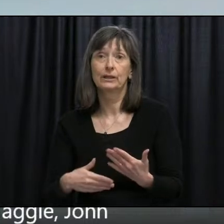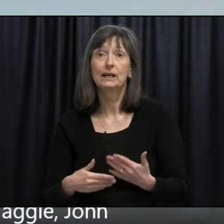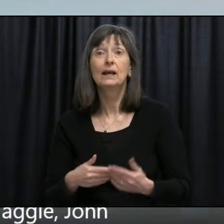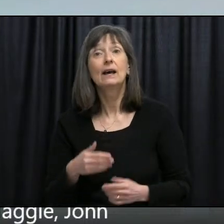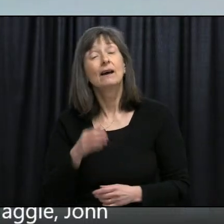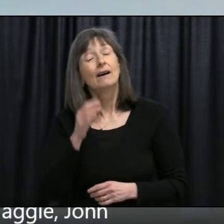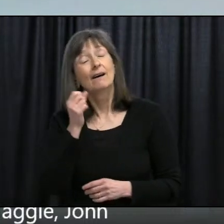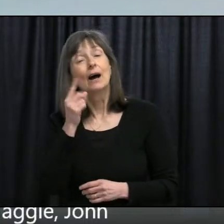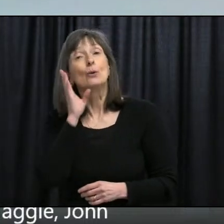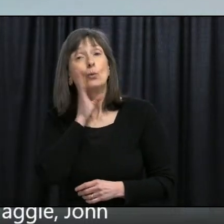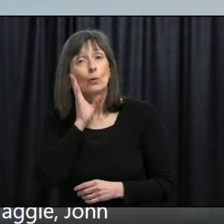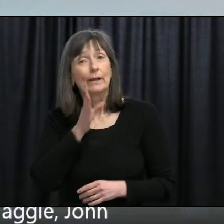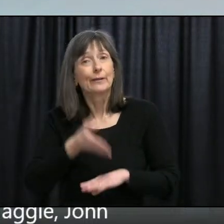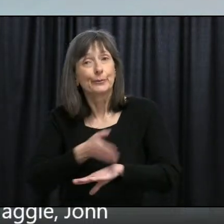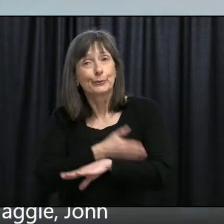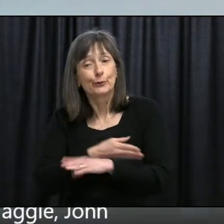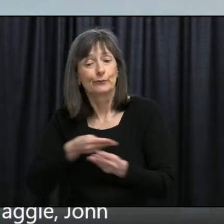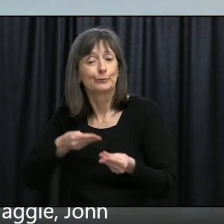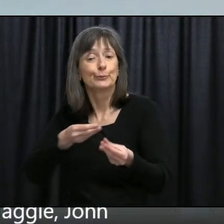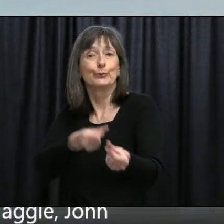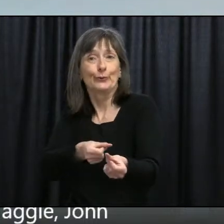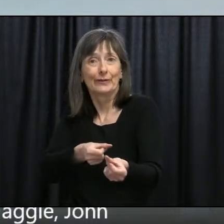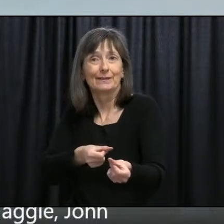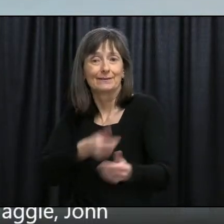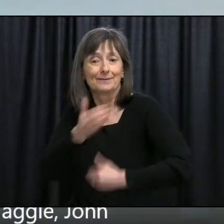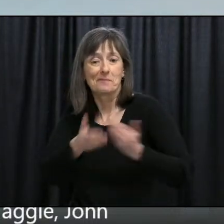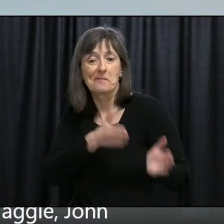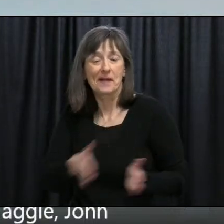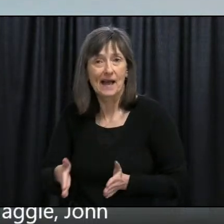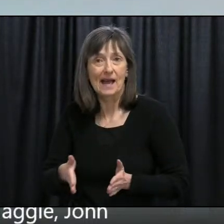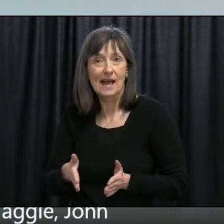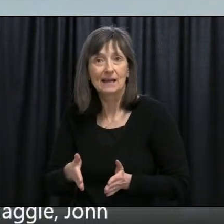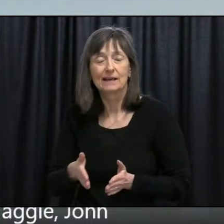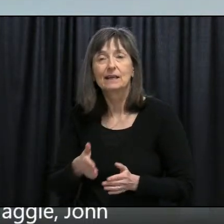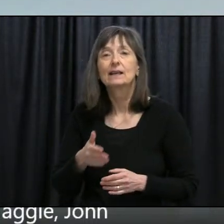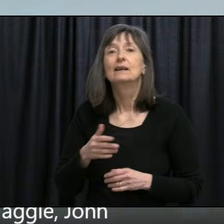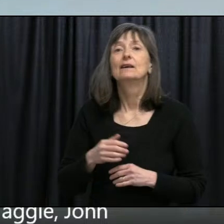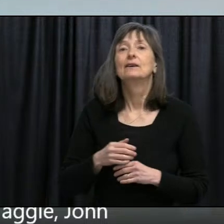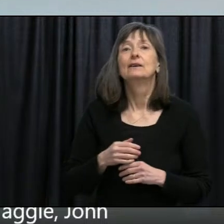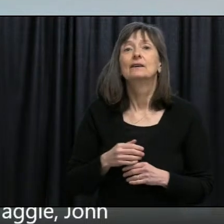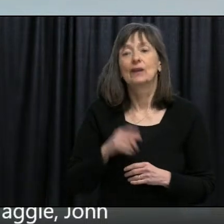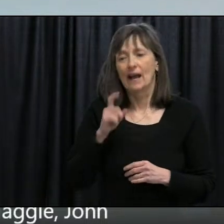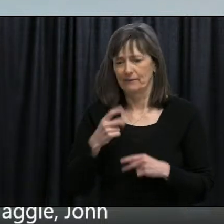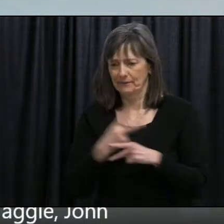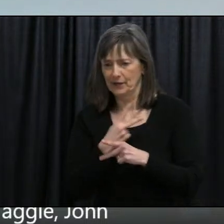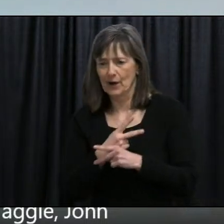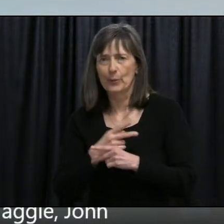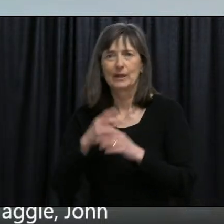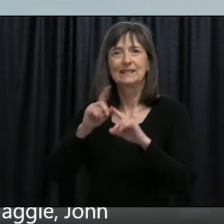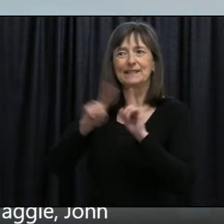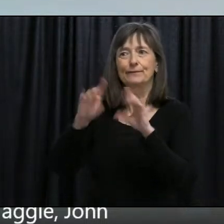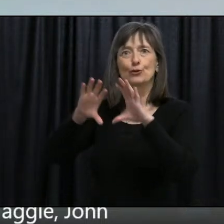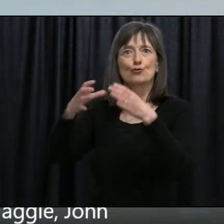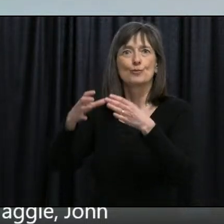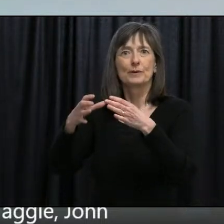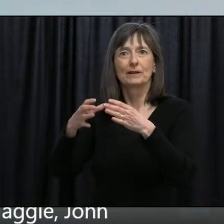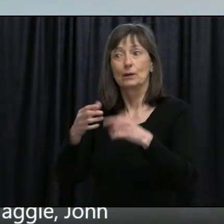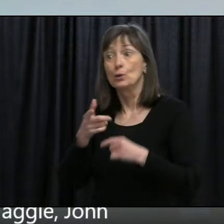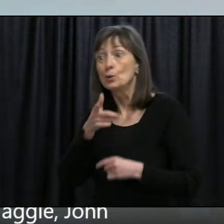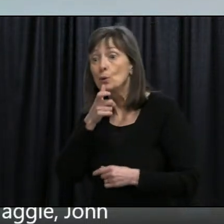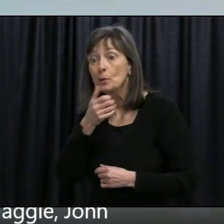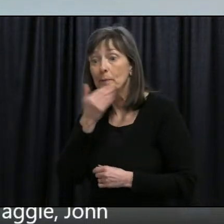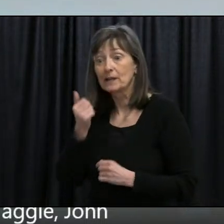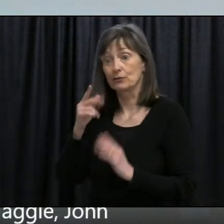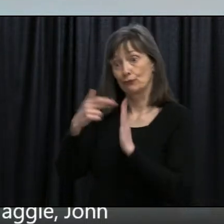at this as we figure out what is a better way of dealing with groups like this. Are we better asking them